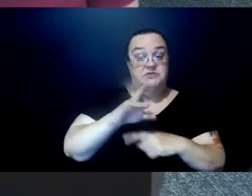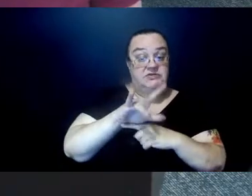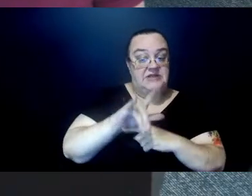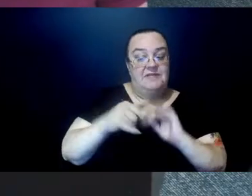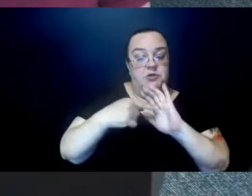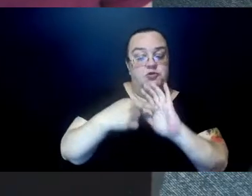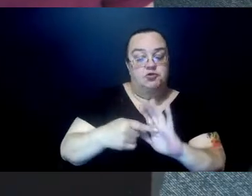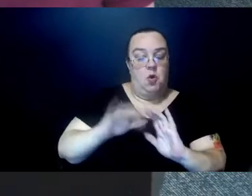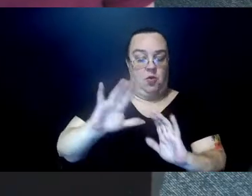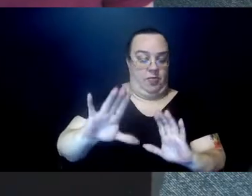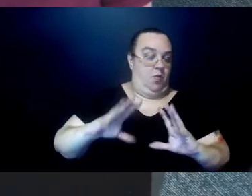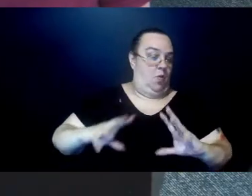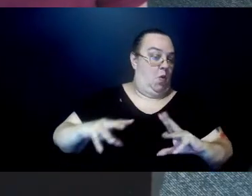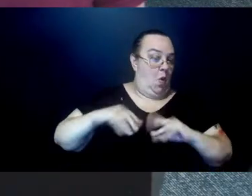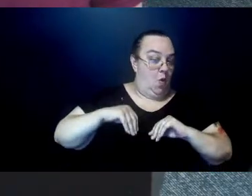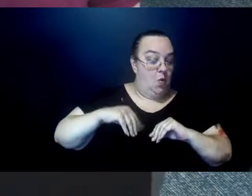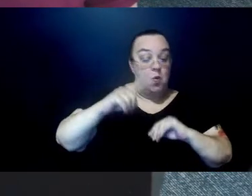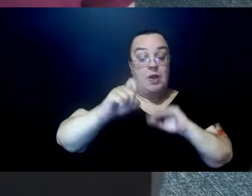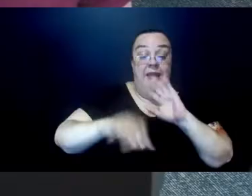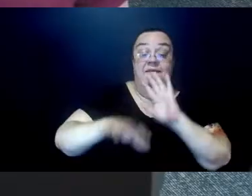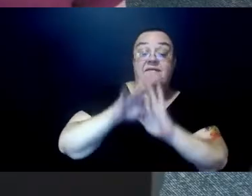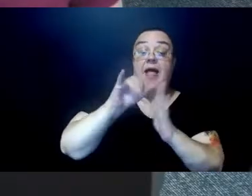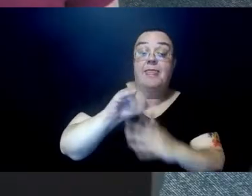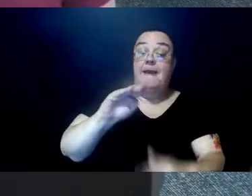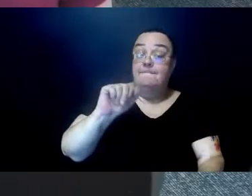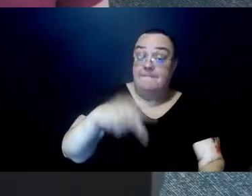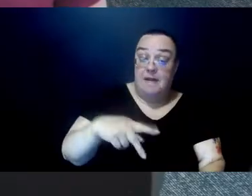ownership. You can find the map at